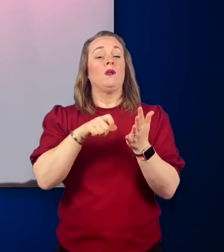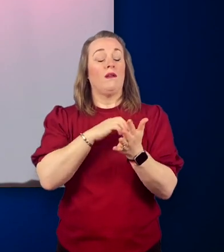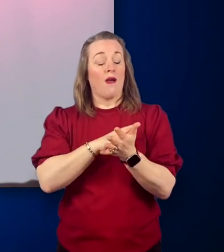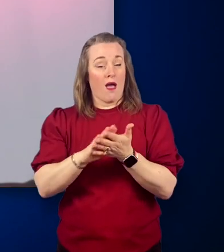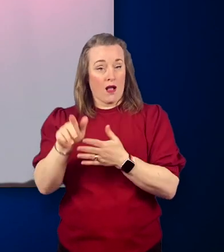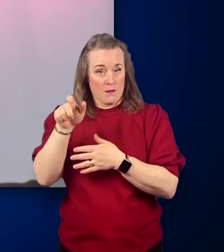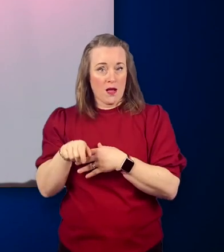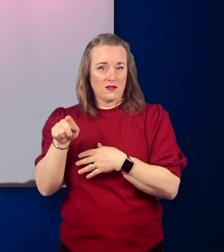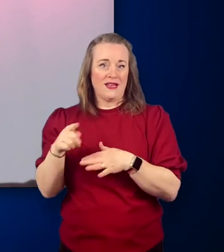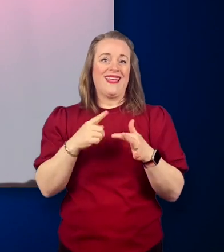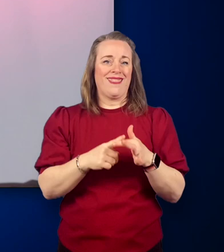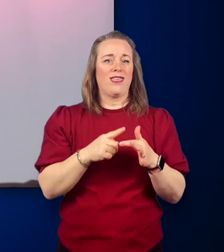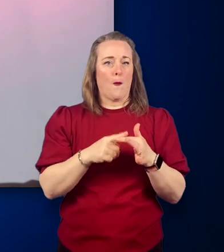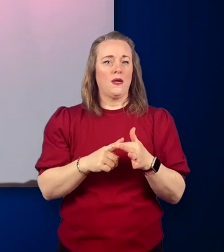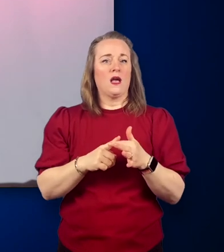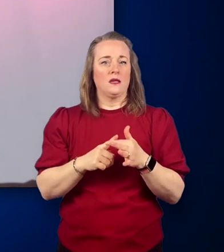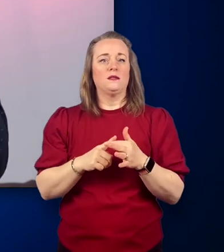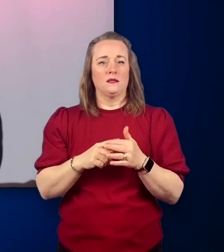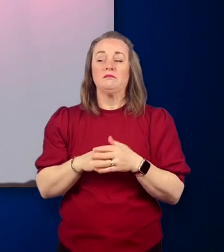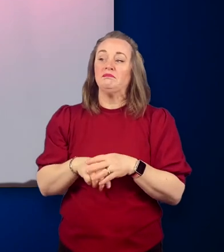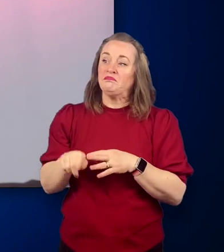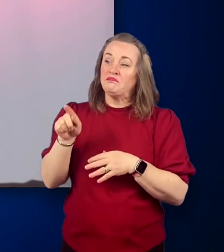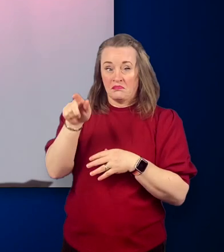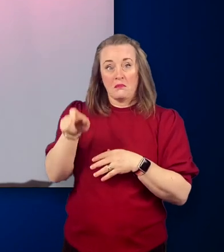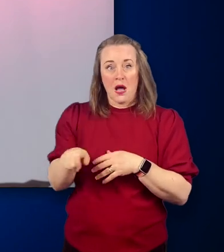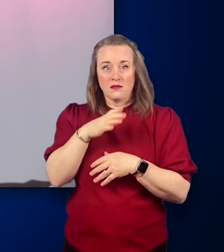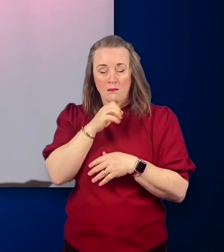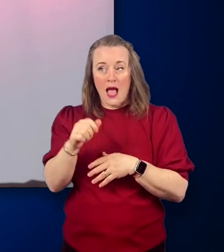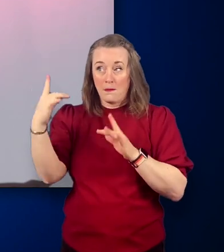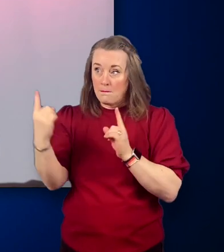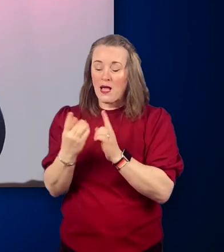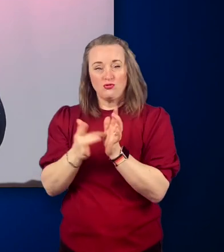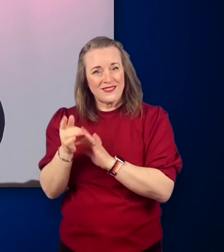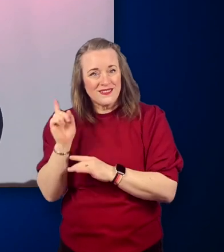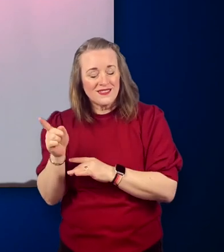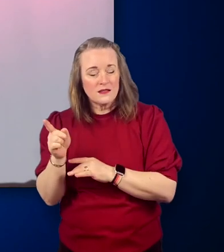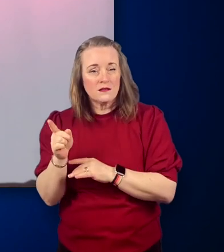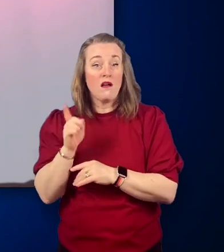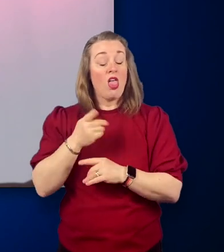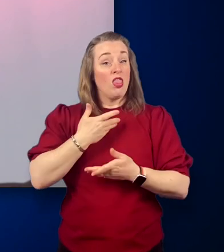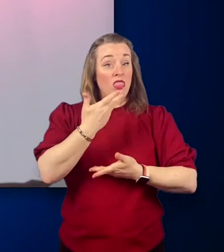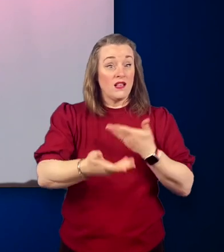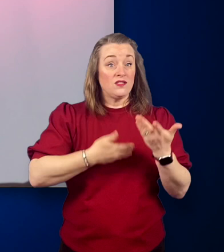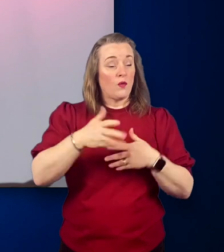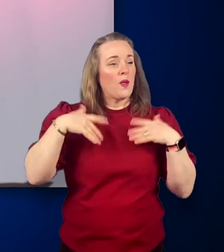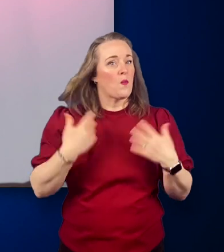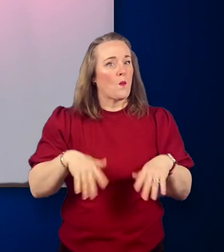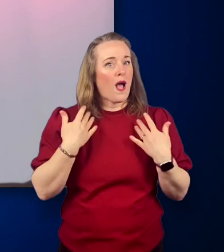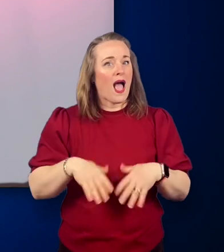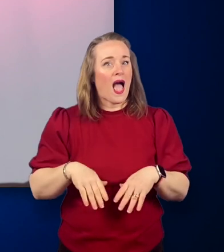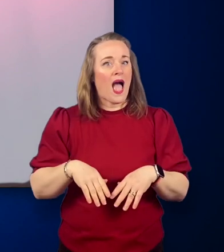story. And it's an amazing story because what it shows is how, if you're a follower of